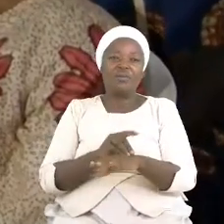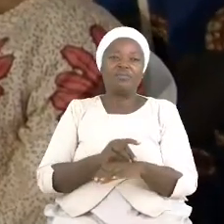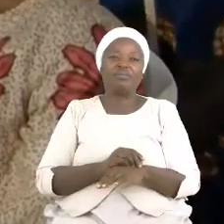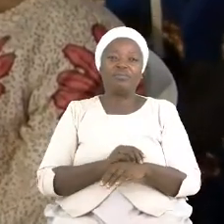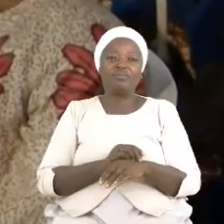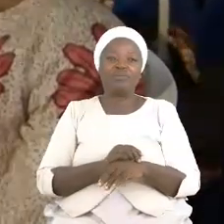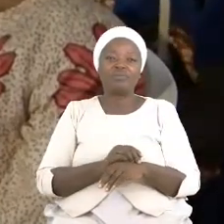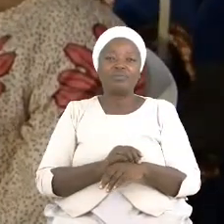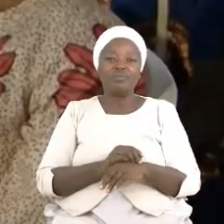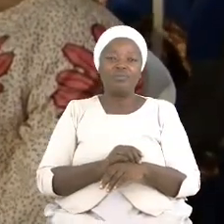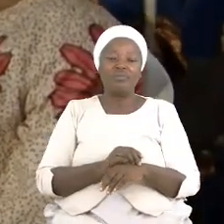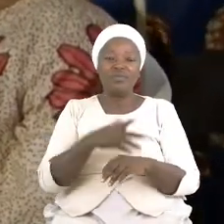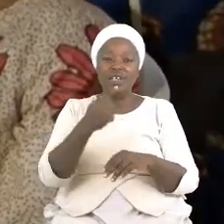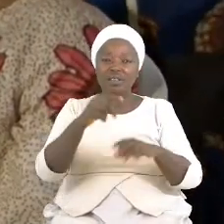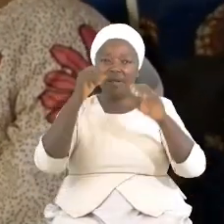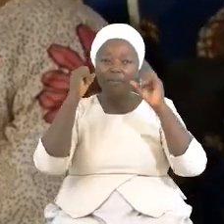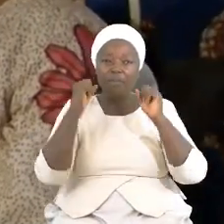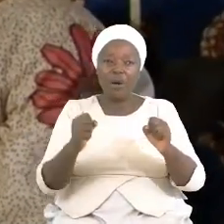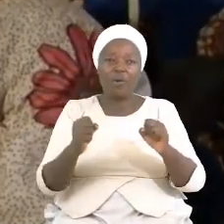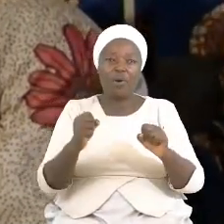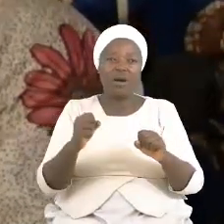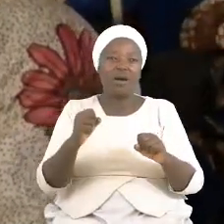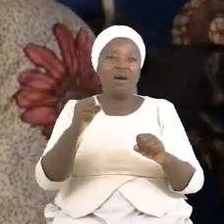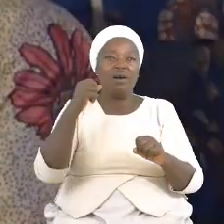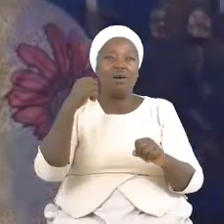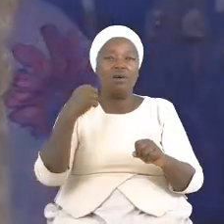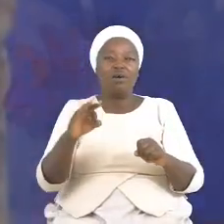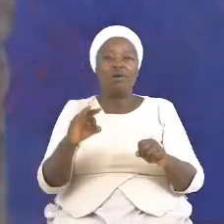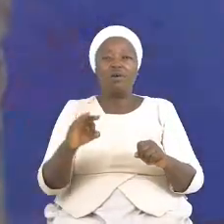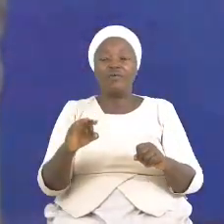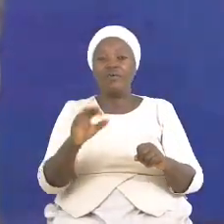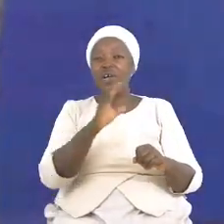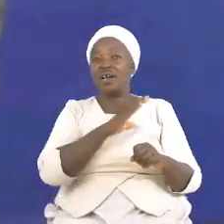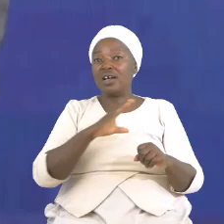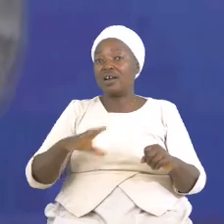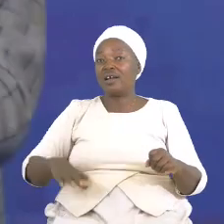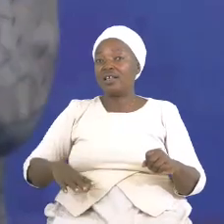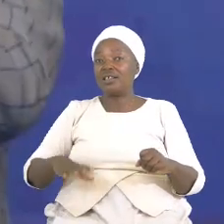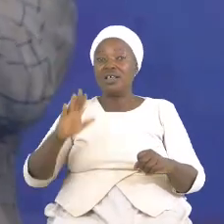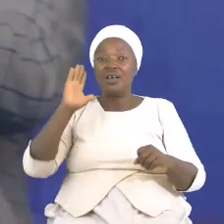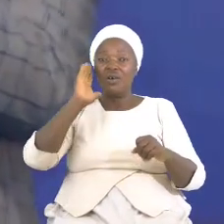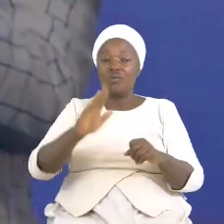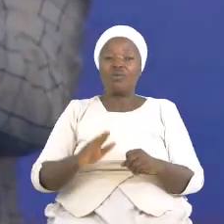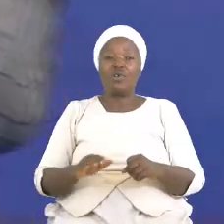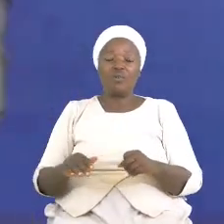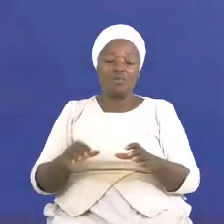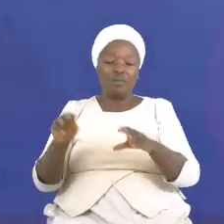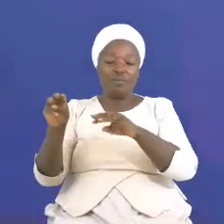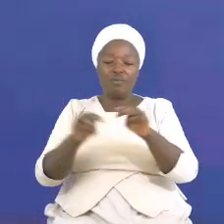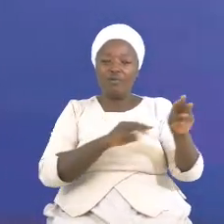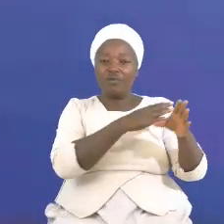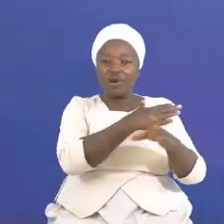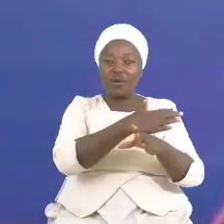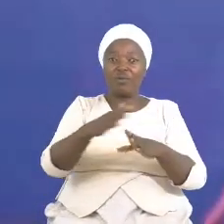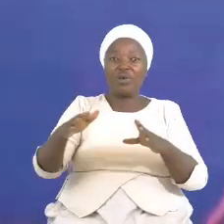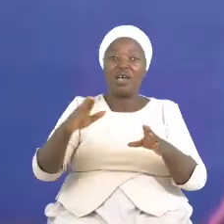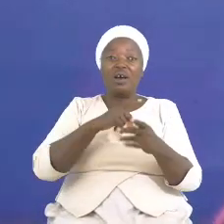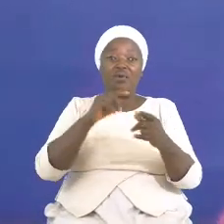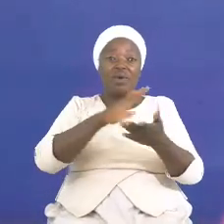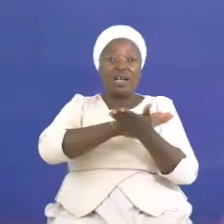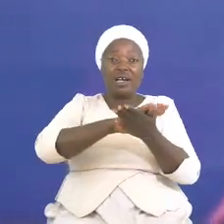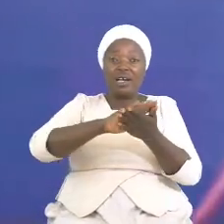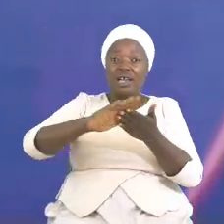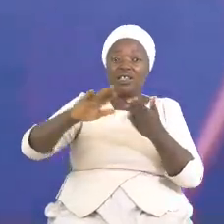The power of Christ will move away, will cleanse, will wash all that